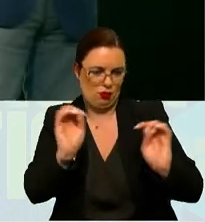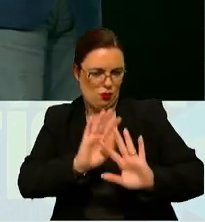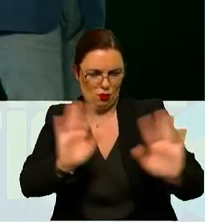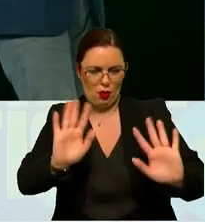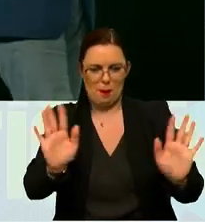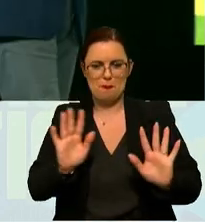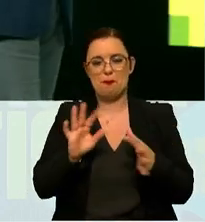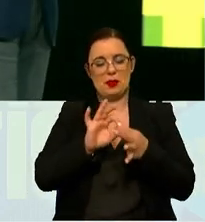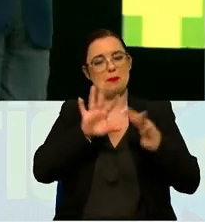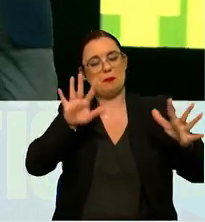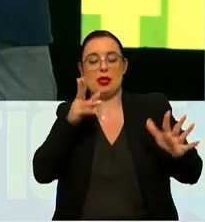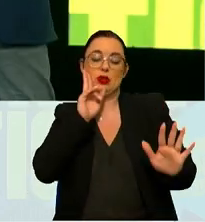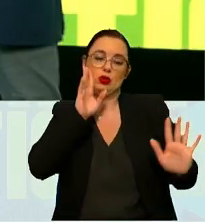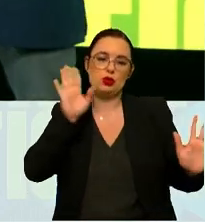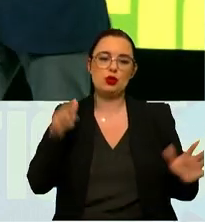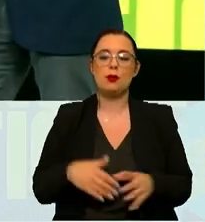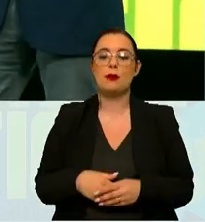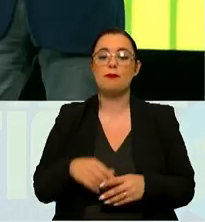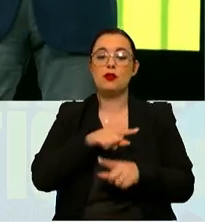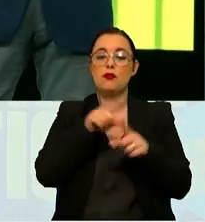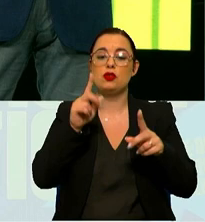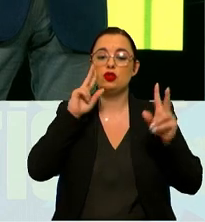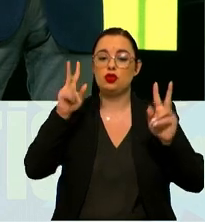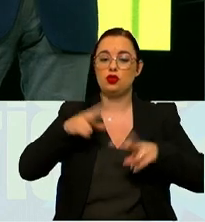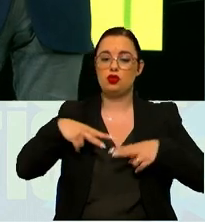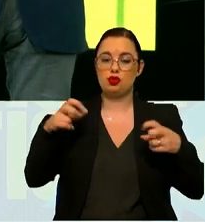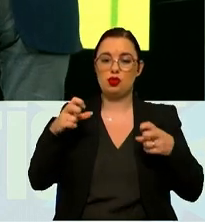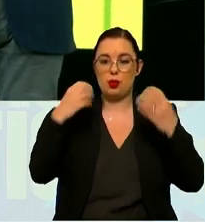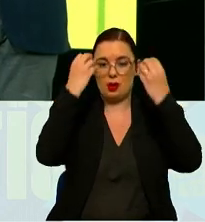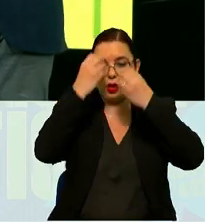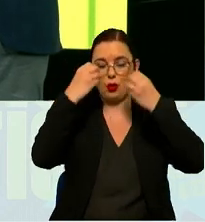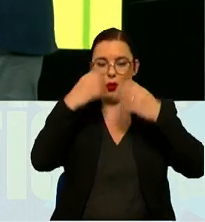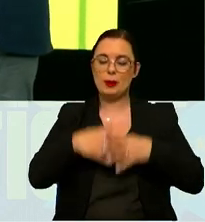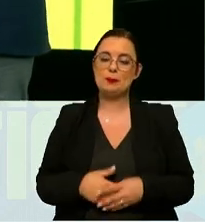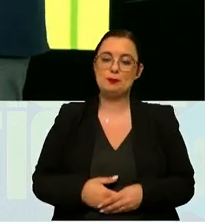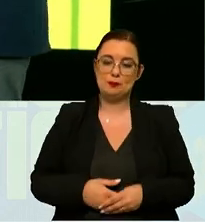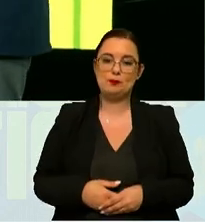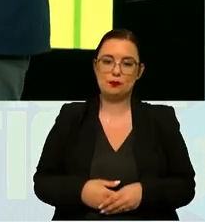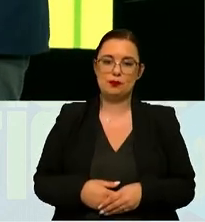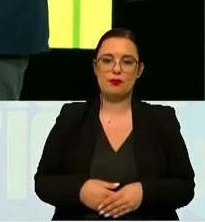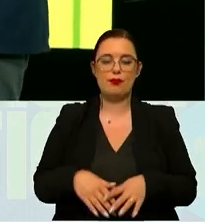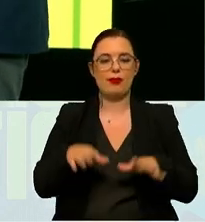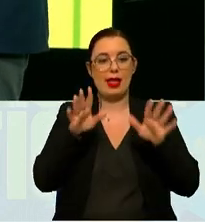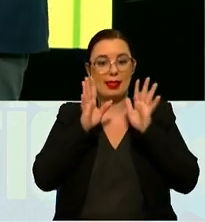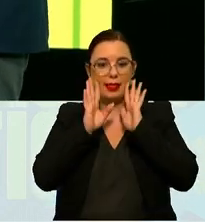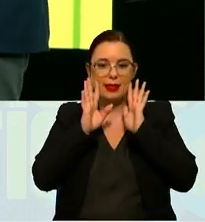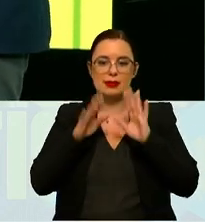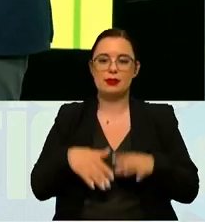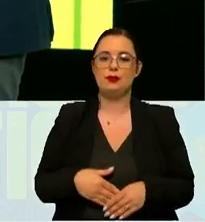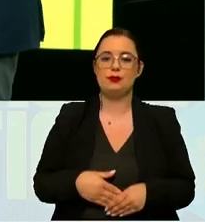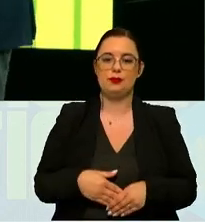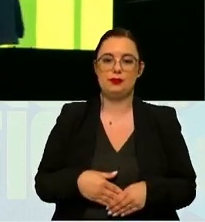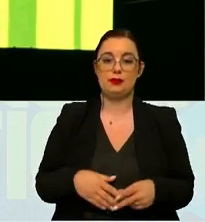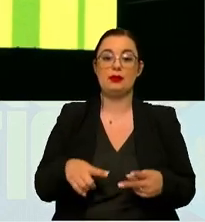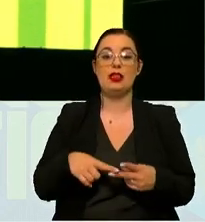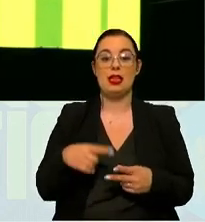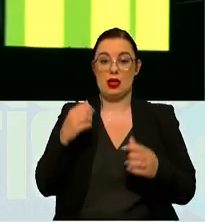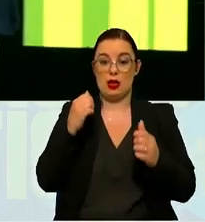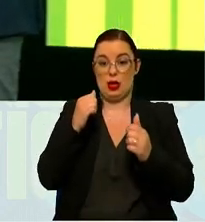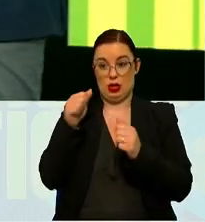with me joining, there was a discovery that was made inside of Google. It was attention. And this famous